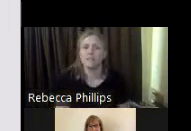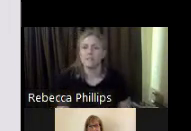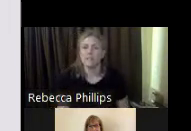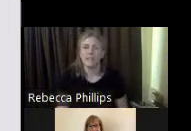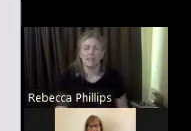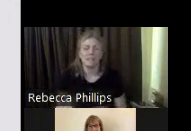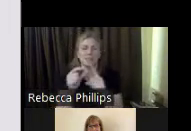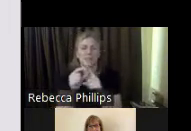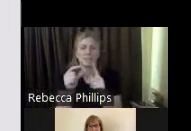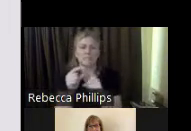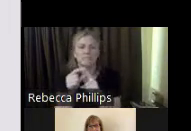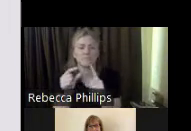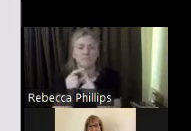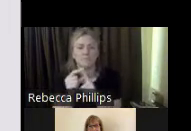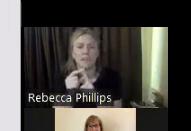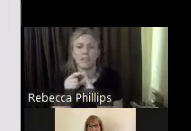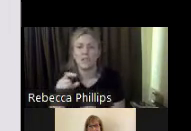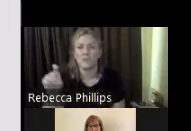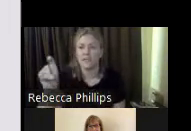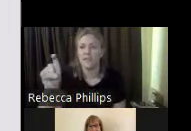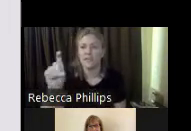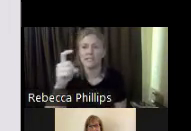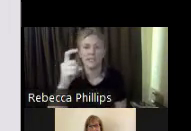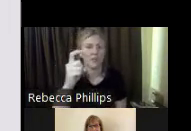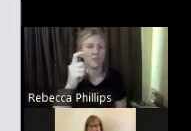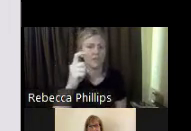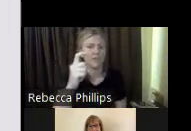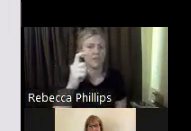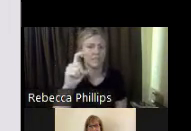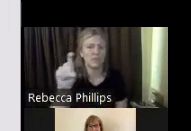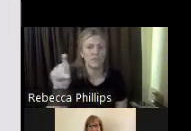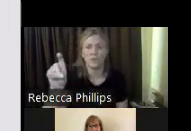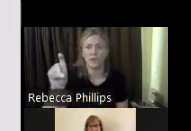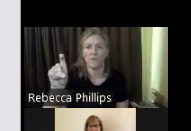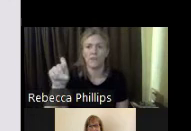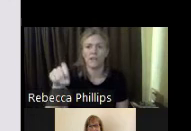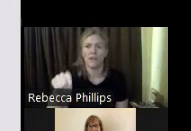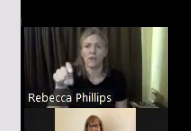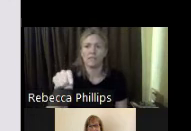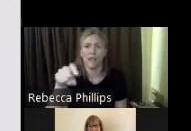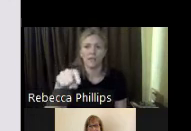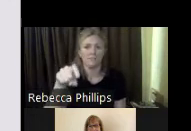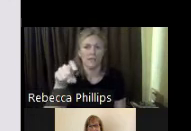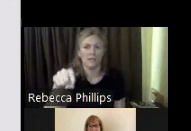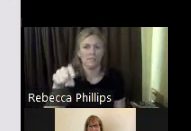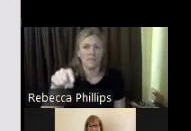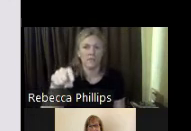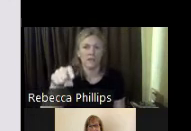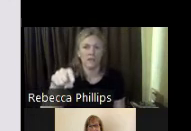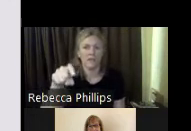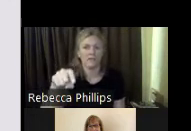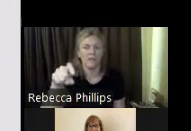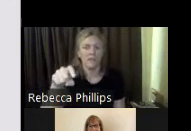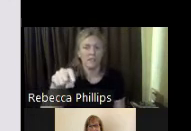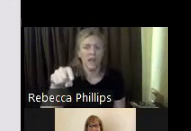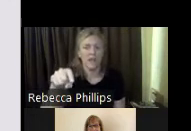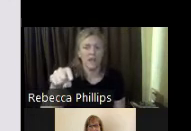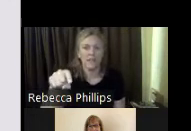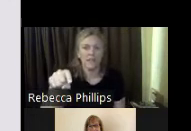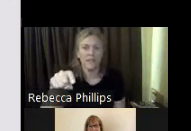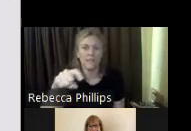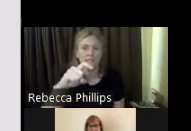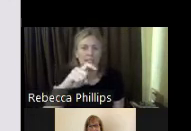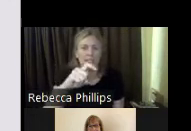Okay, so these new words. So need is like the hook finger, just with your pointy finger and going down, and you're just tapping it on the ground. So